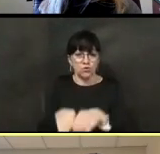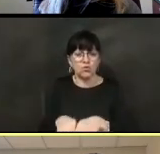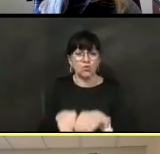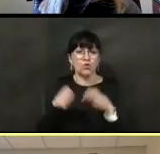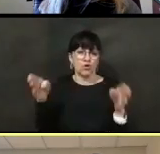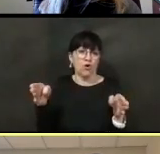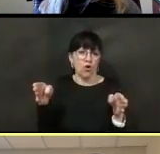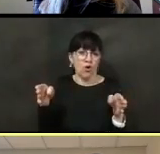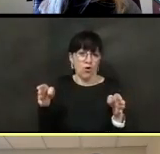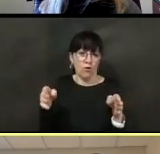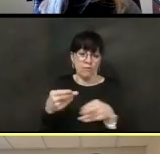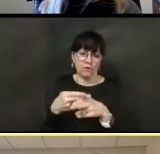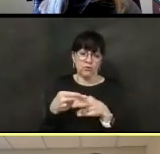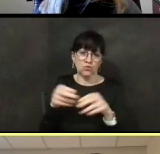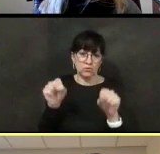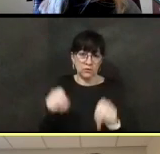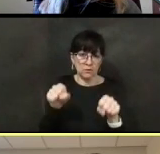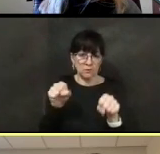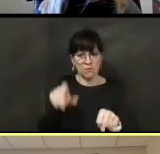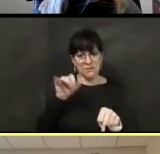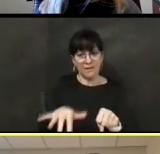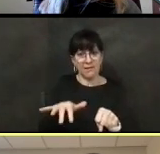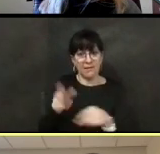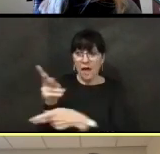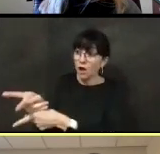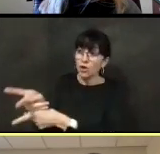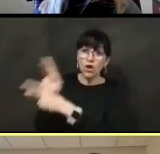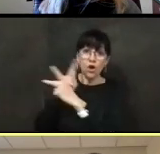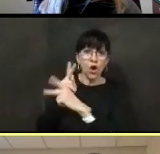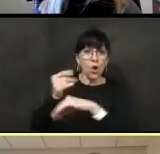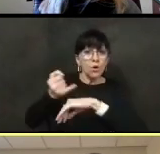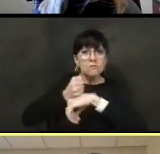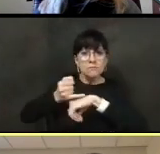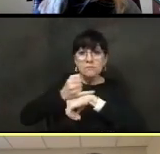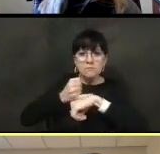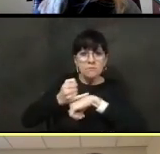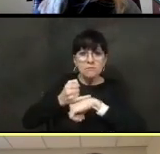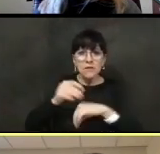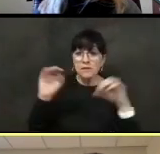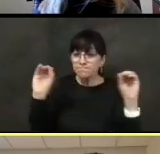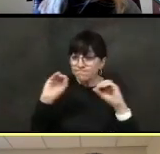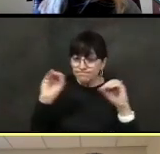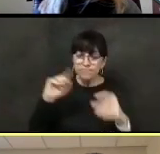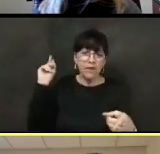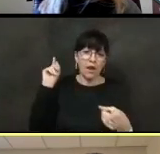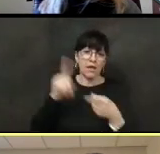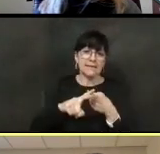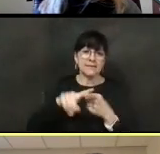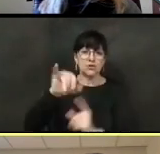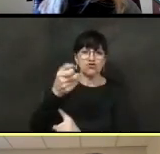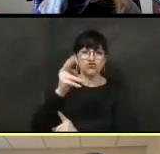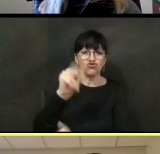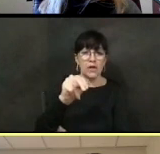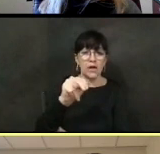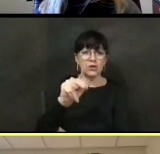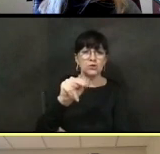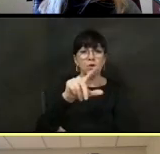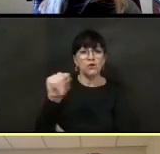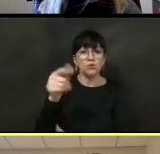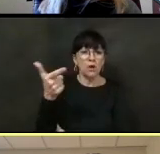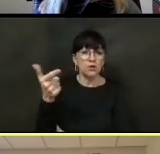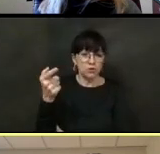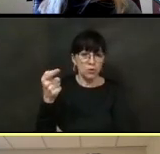doing. It's a zero interest loan with no payments until January 2021. So we've been able to get that out